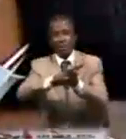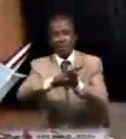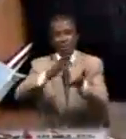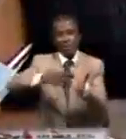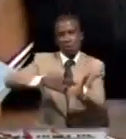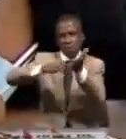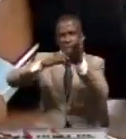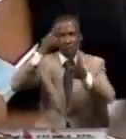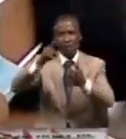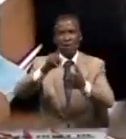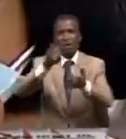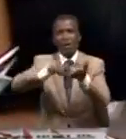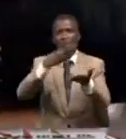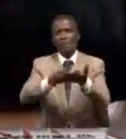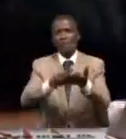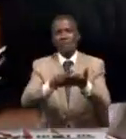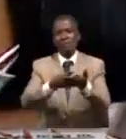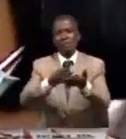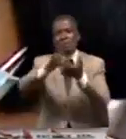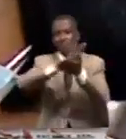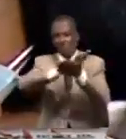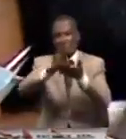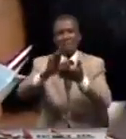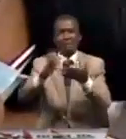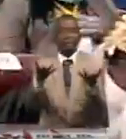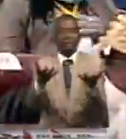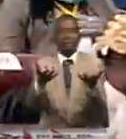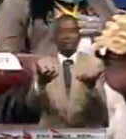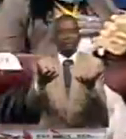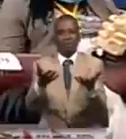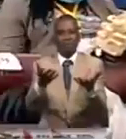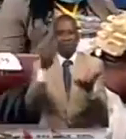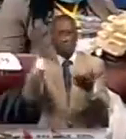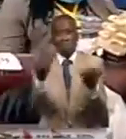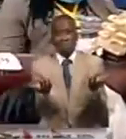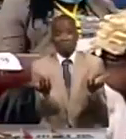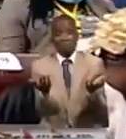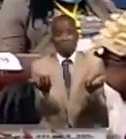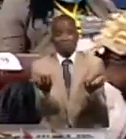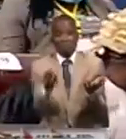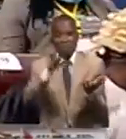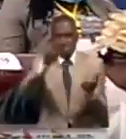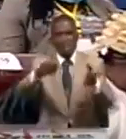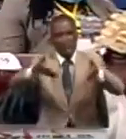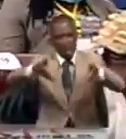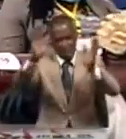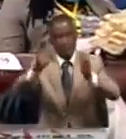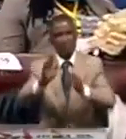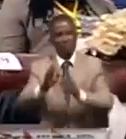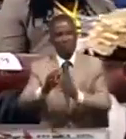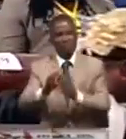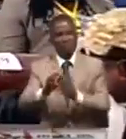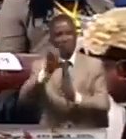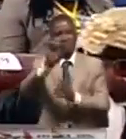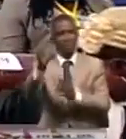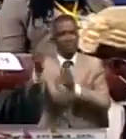that witness. That's the clear indication that they gave. Otherwise, the court would not have made an order, submit your witness statement by such and such a